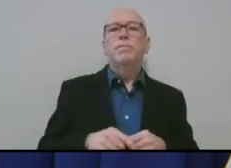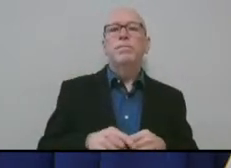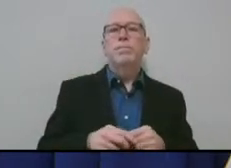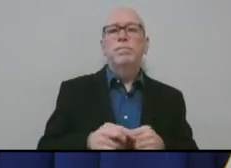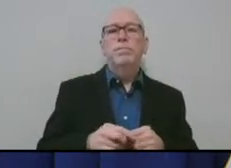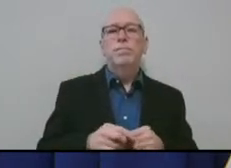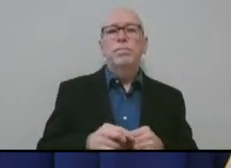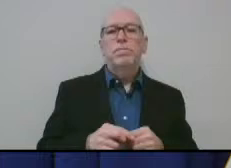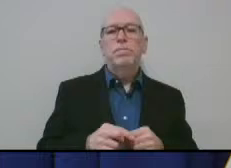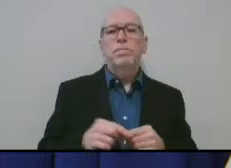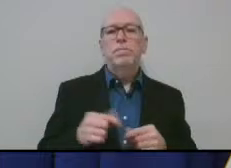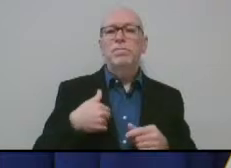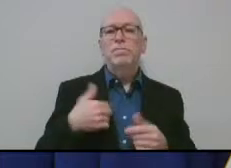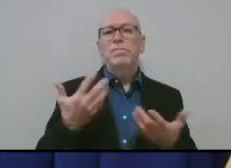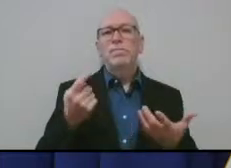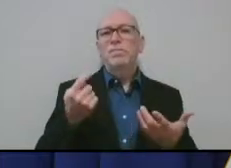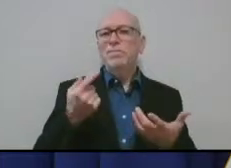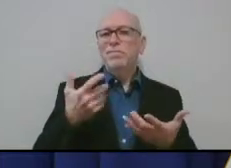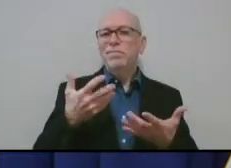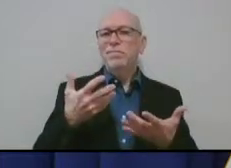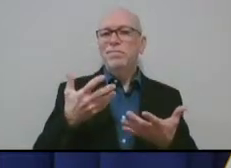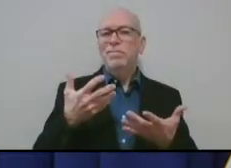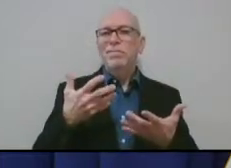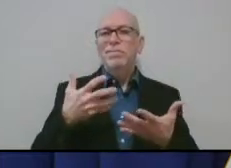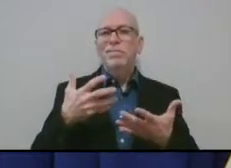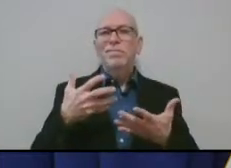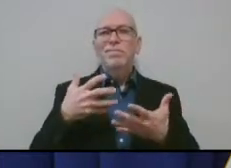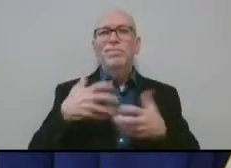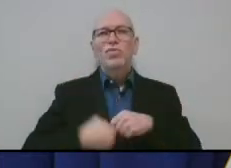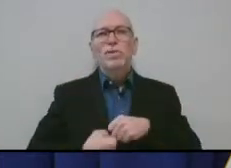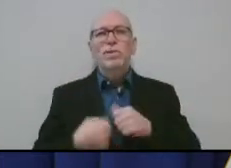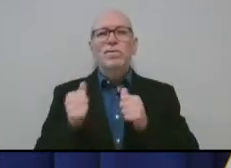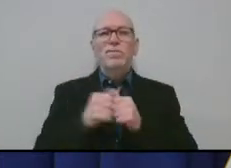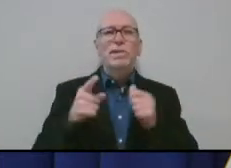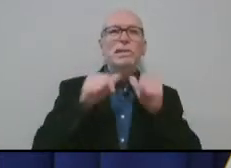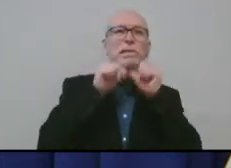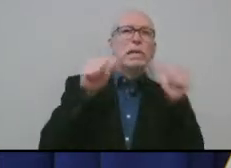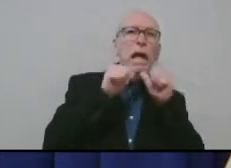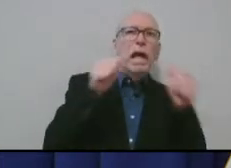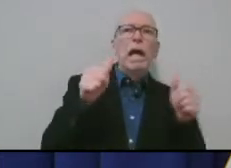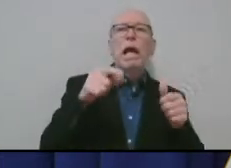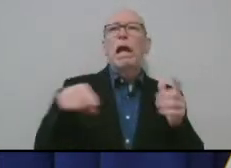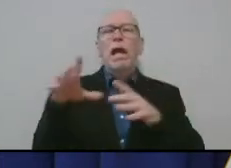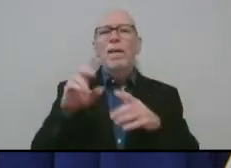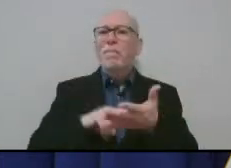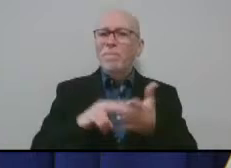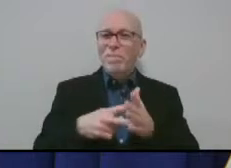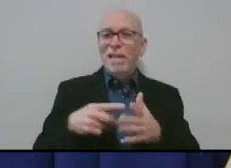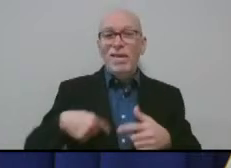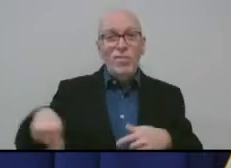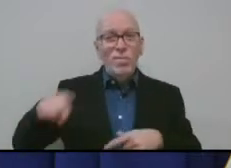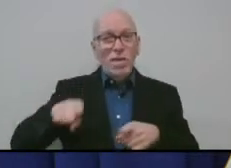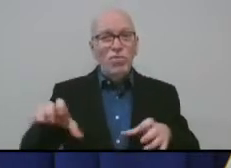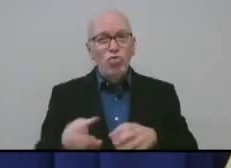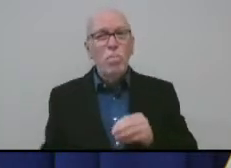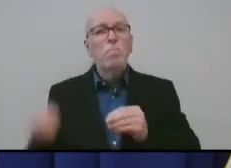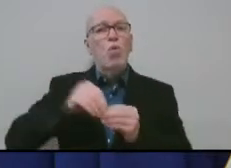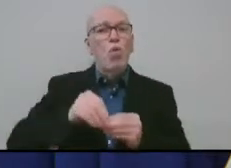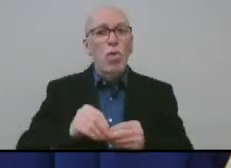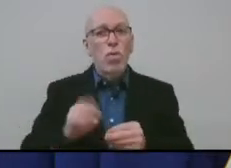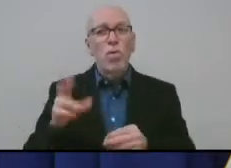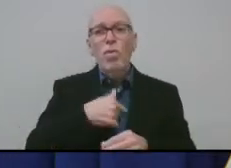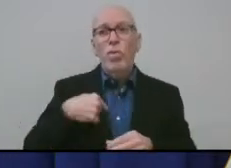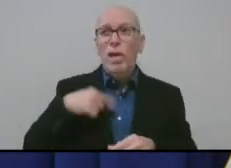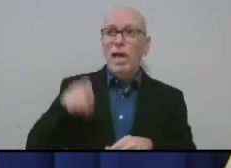almost grieve at the deniers and defiers, because that just means everyone else has to do more or stand by and